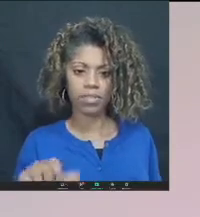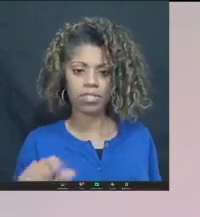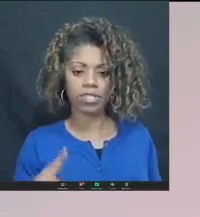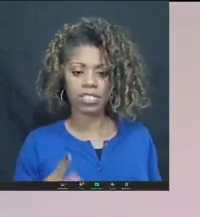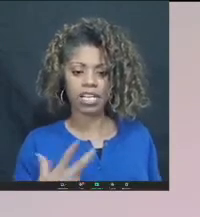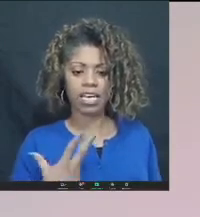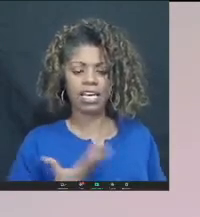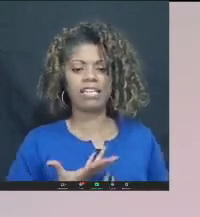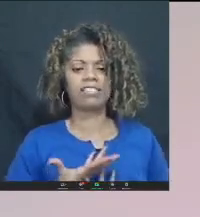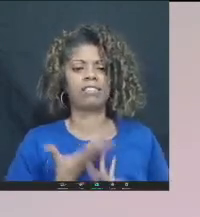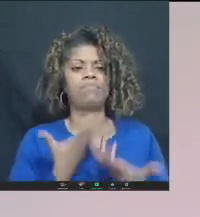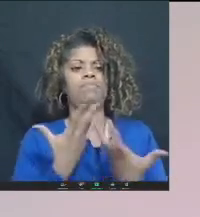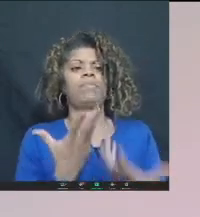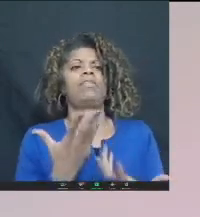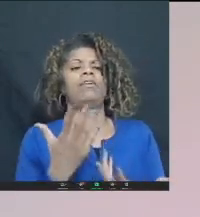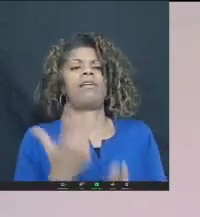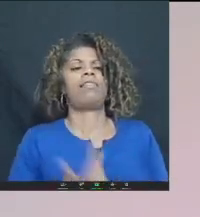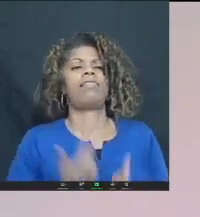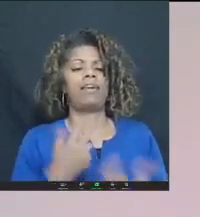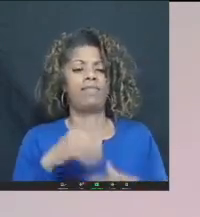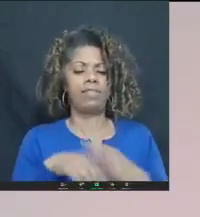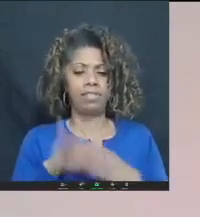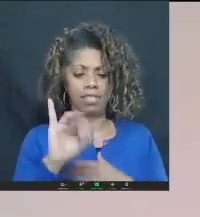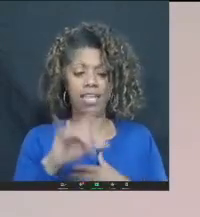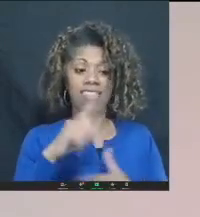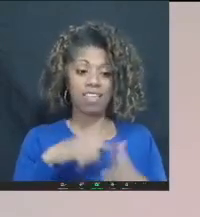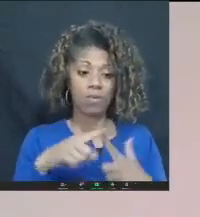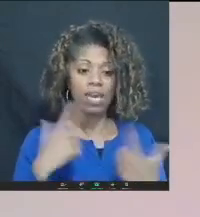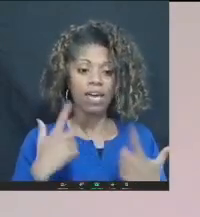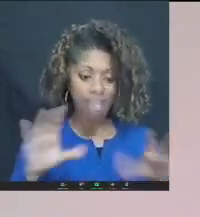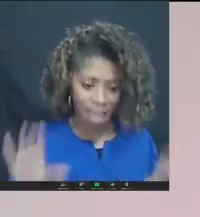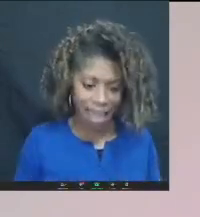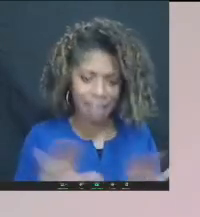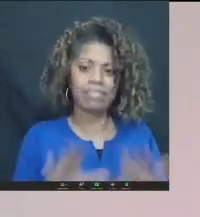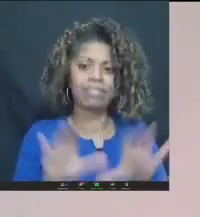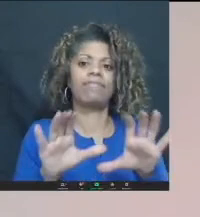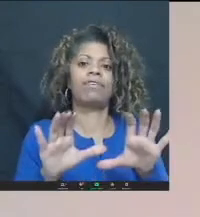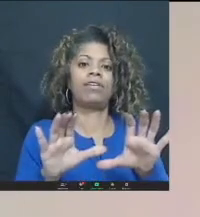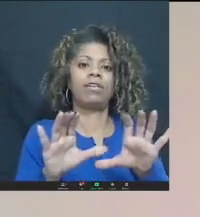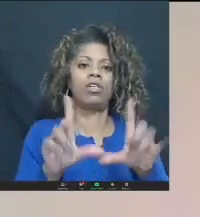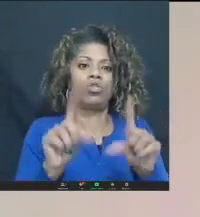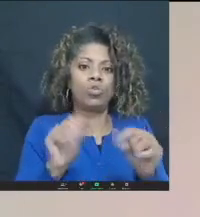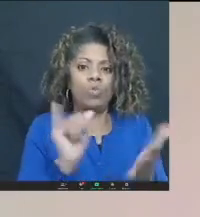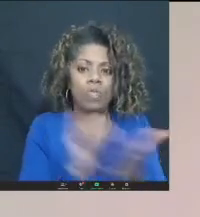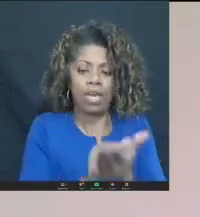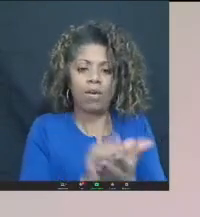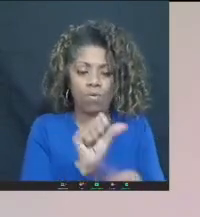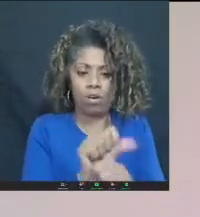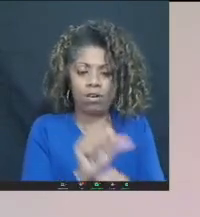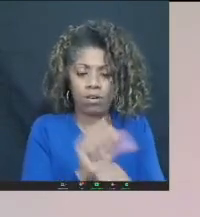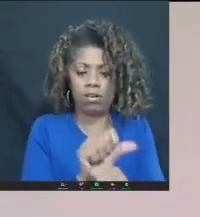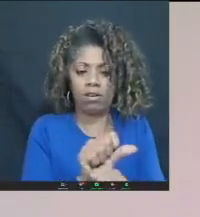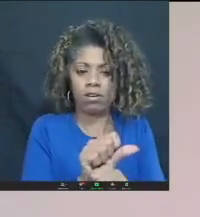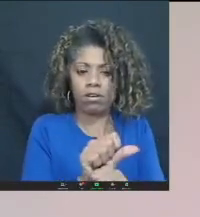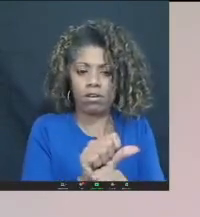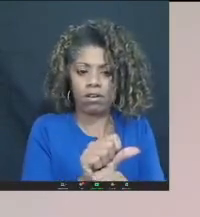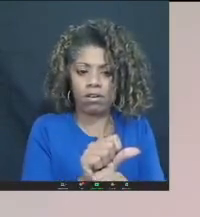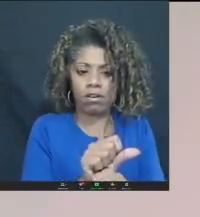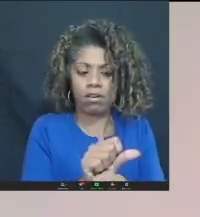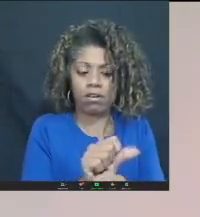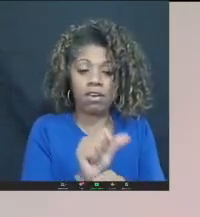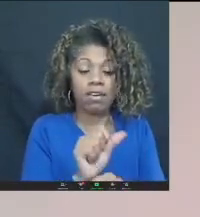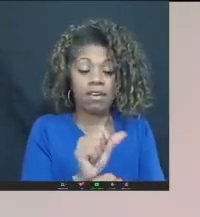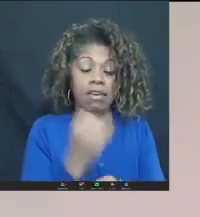live according to that narrative. That is our only option. The other option, as I mentioned before, is to run around and live a life that